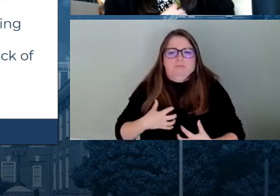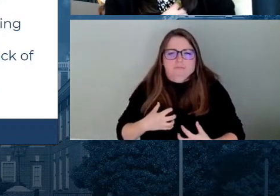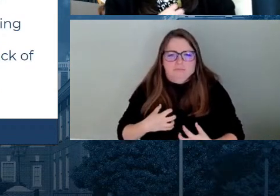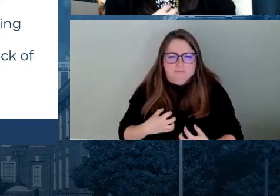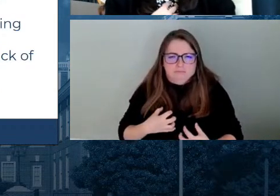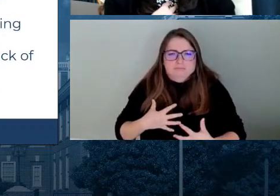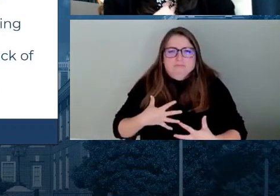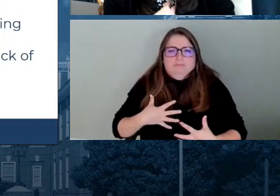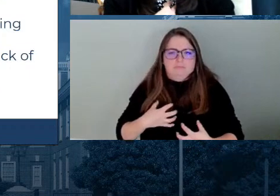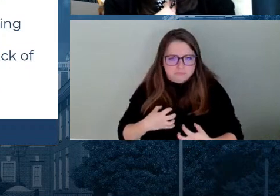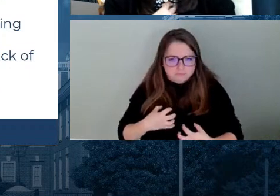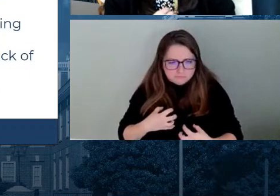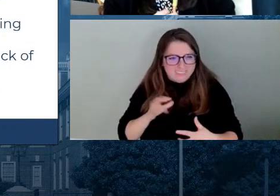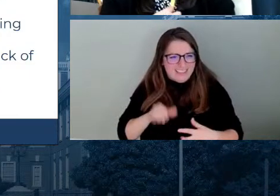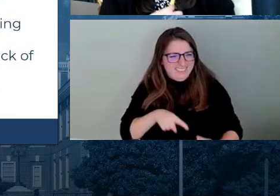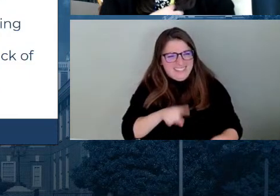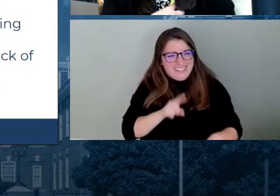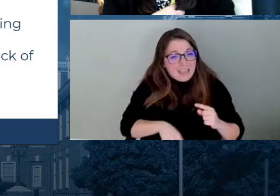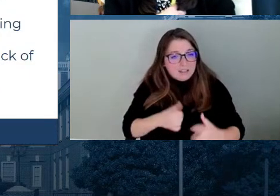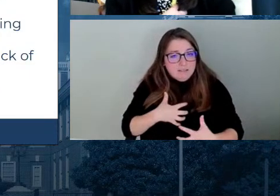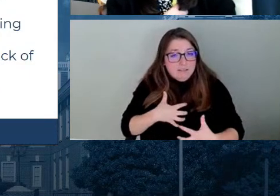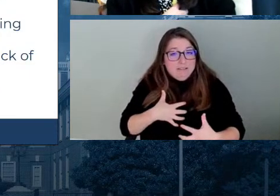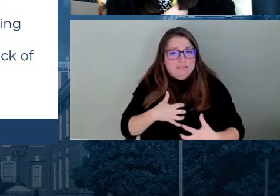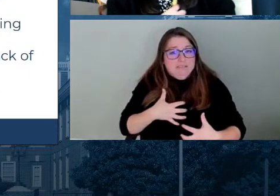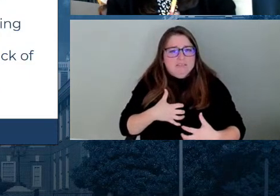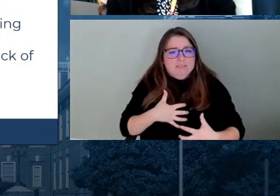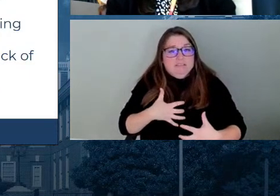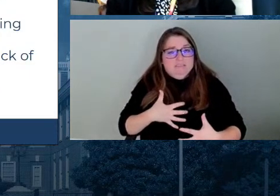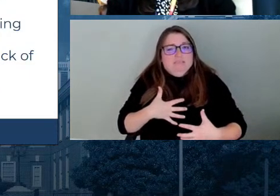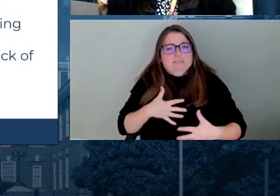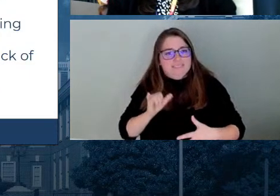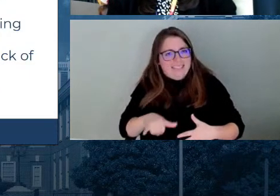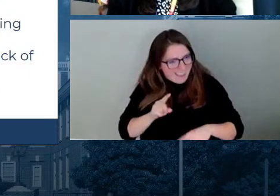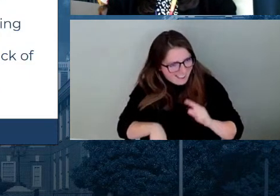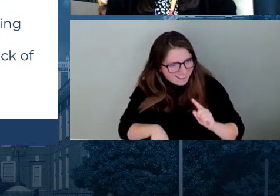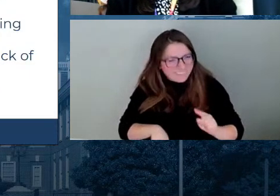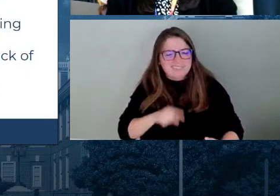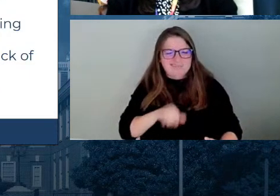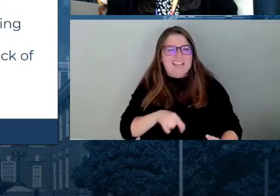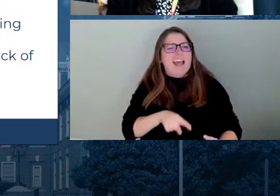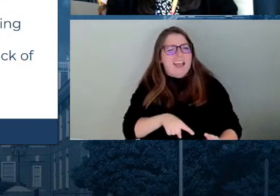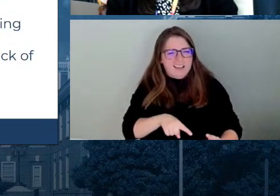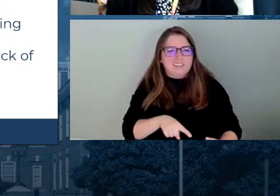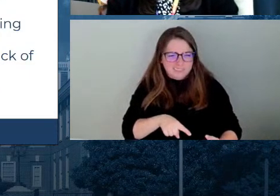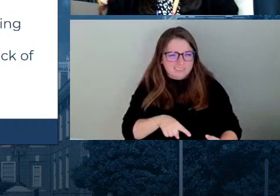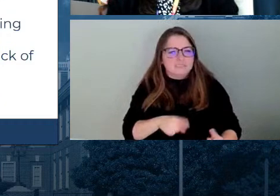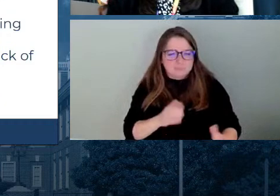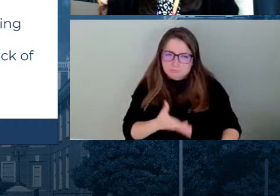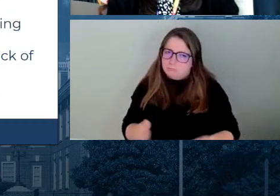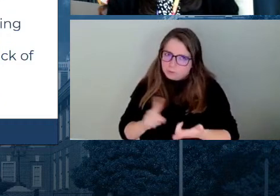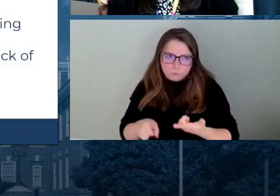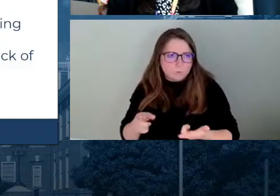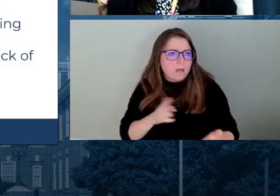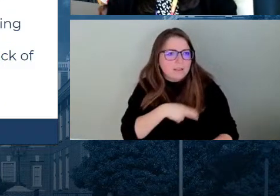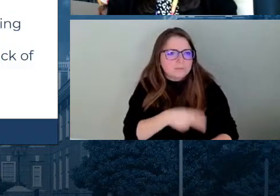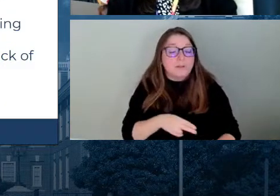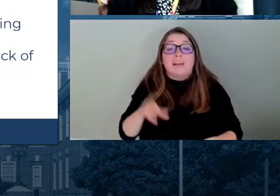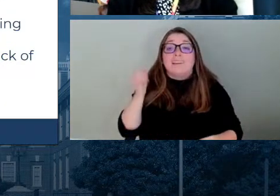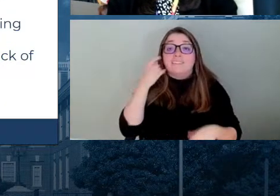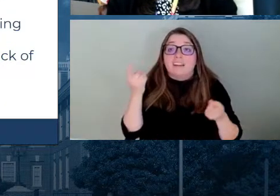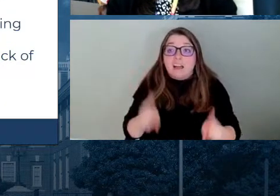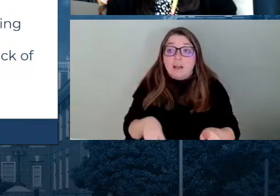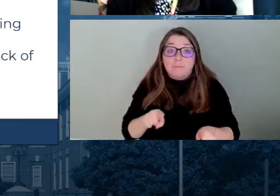are unable to draw a breath and they're really laboring to do so. And especially if you see skin